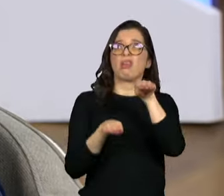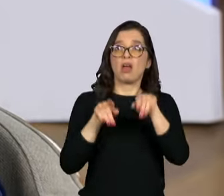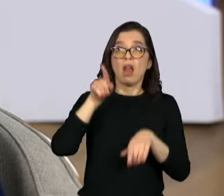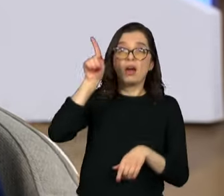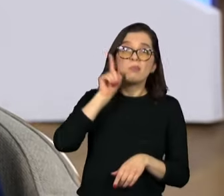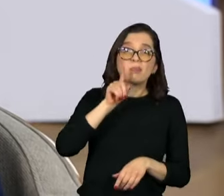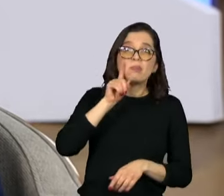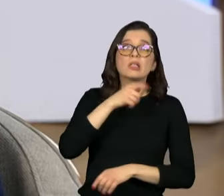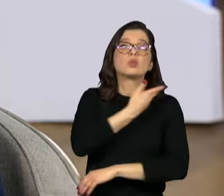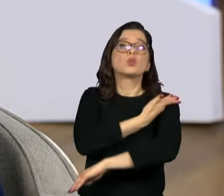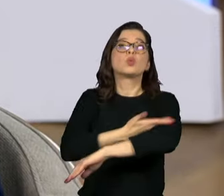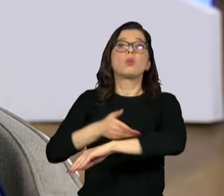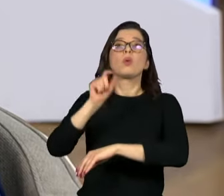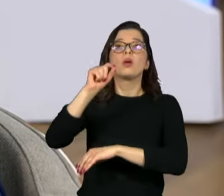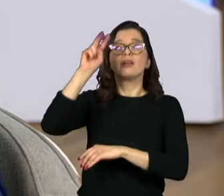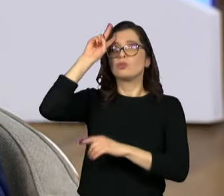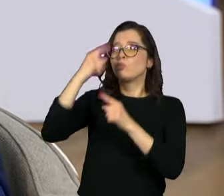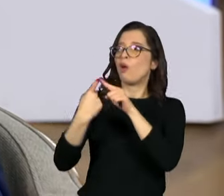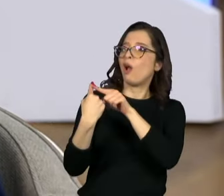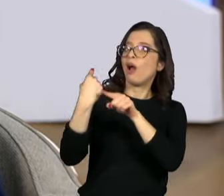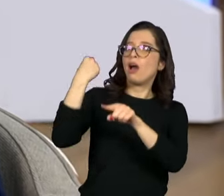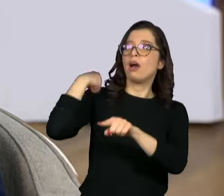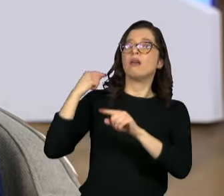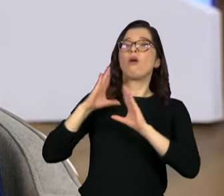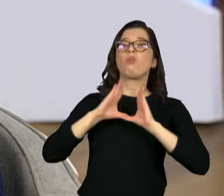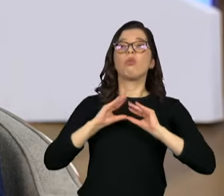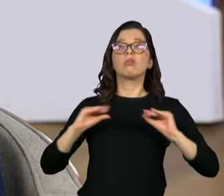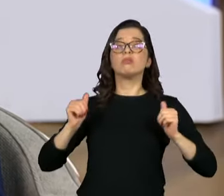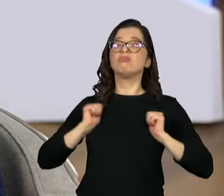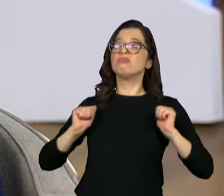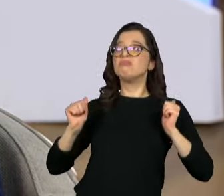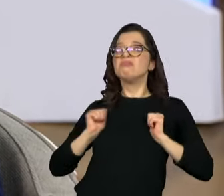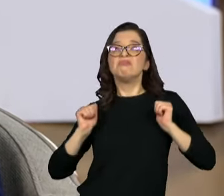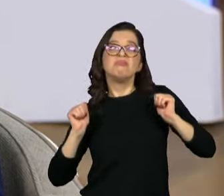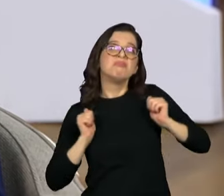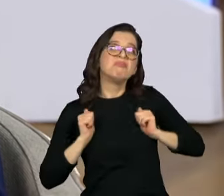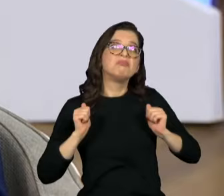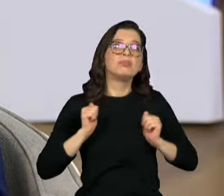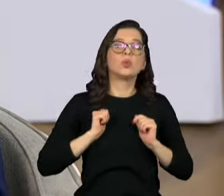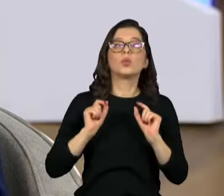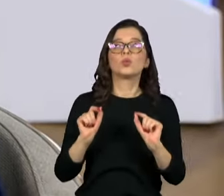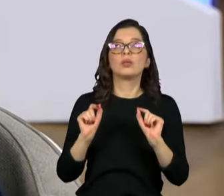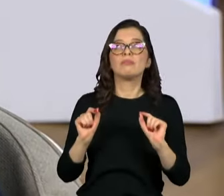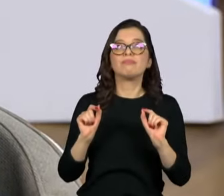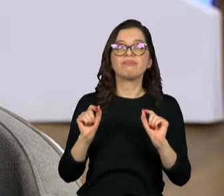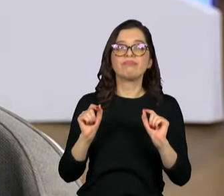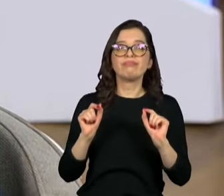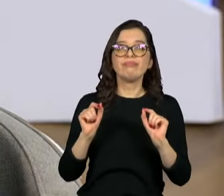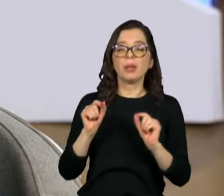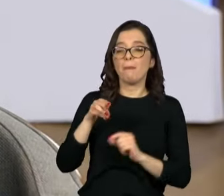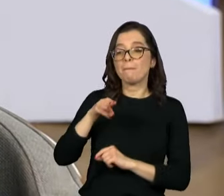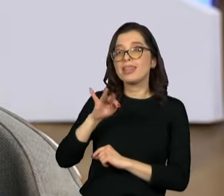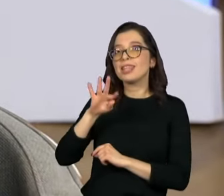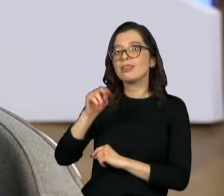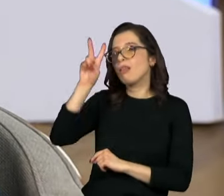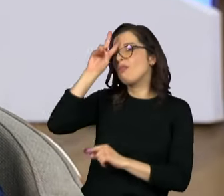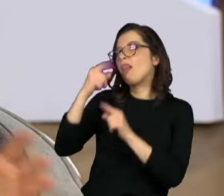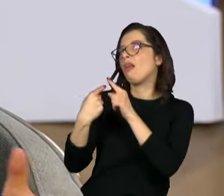States, we often had a kind of comforting myth. The myth